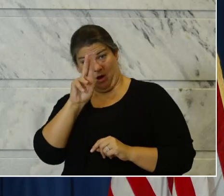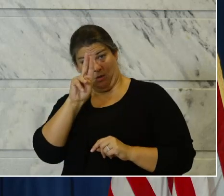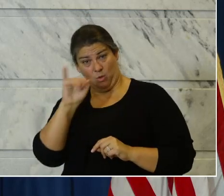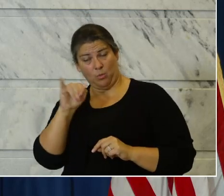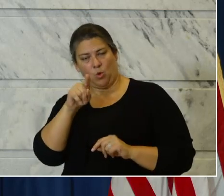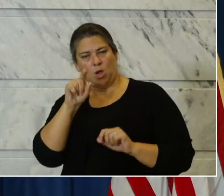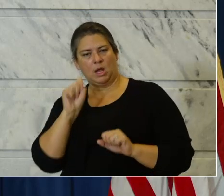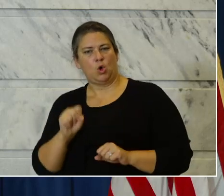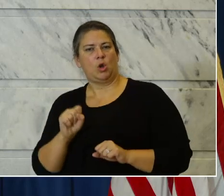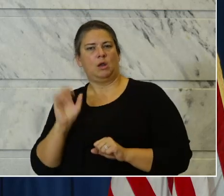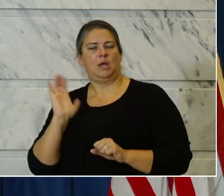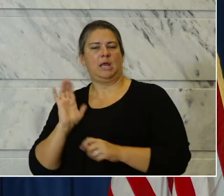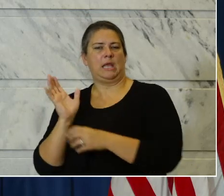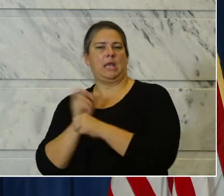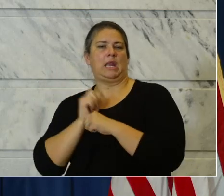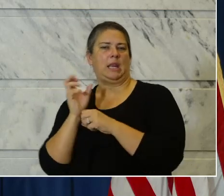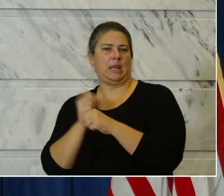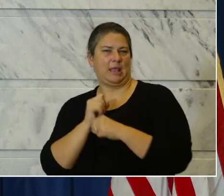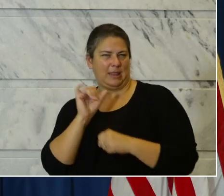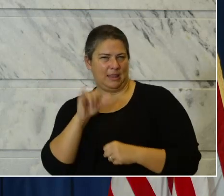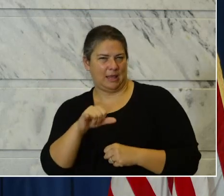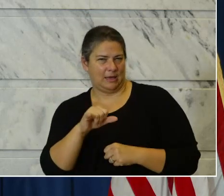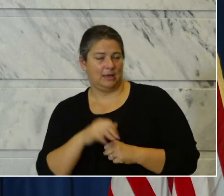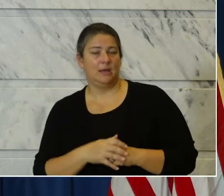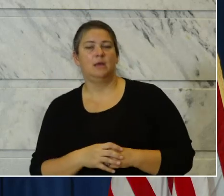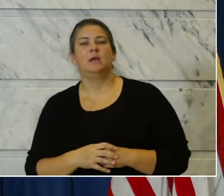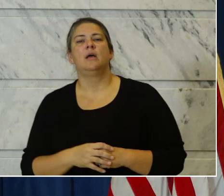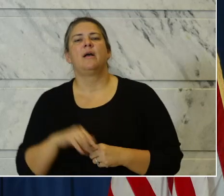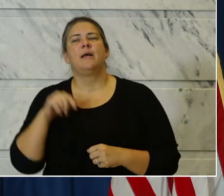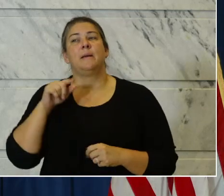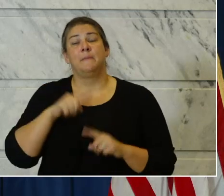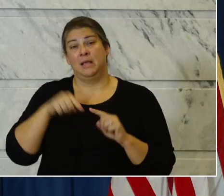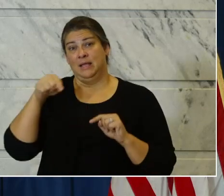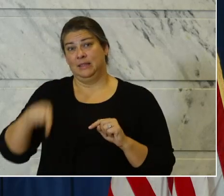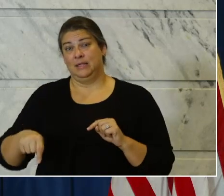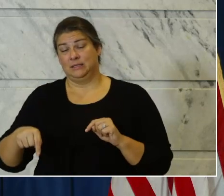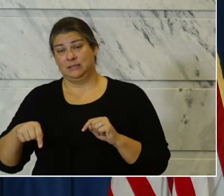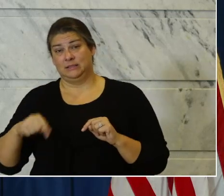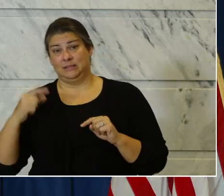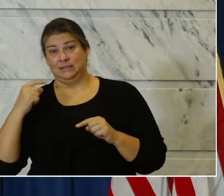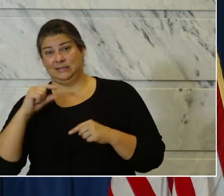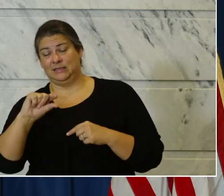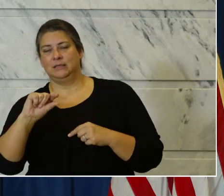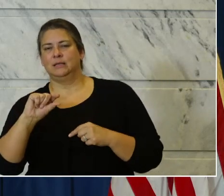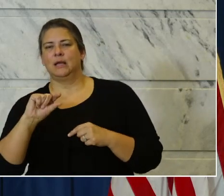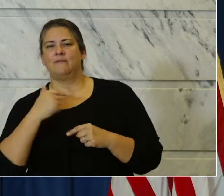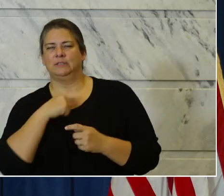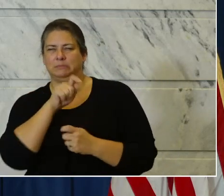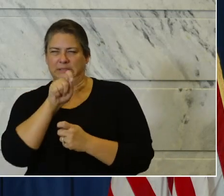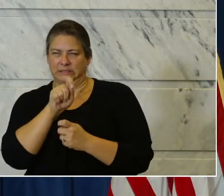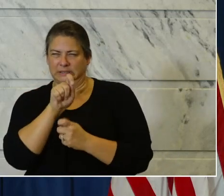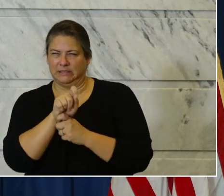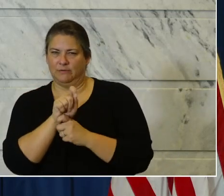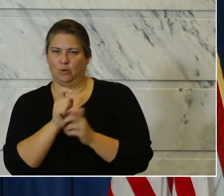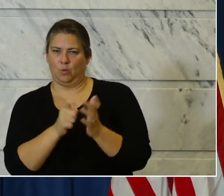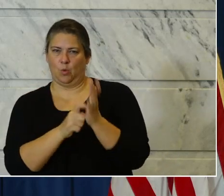receive. This has specific requirements that were laid out by President Trump in his presidential memo and as well